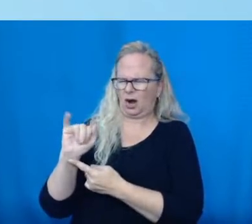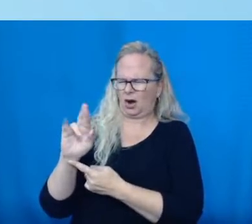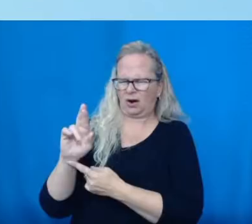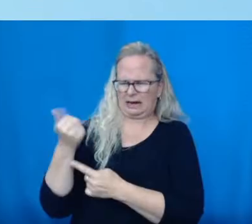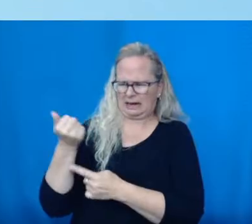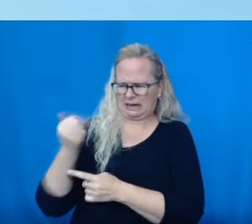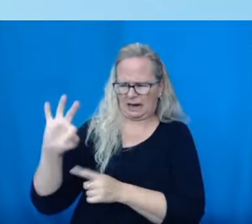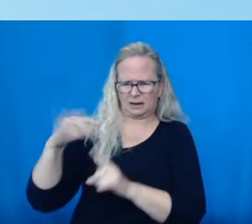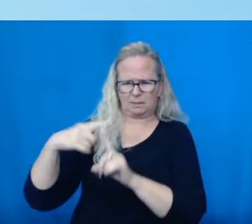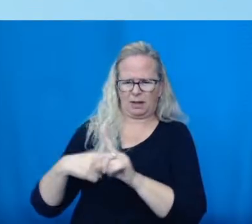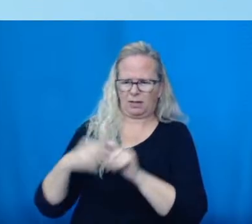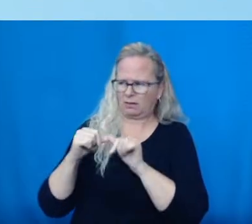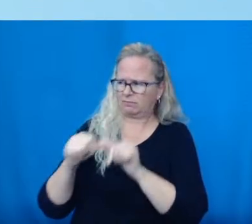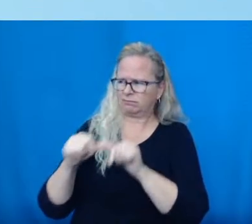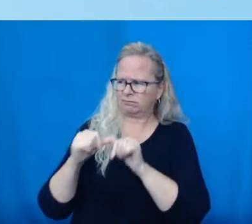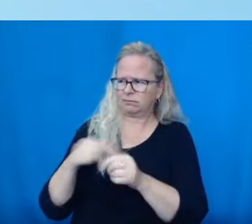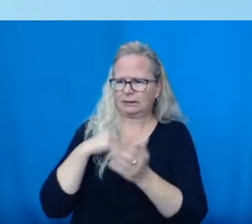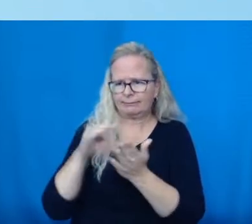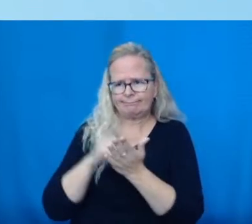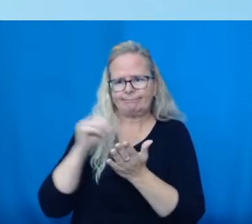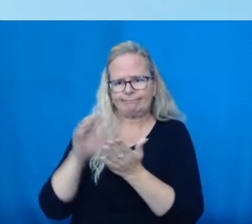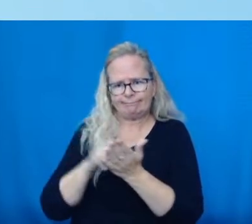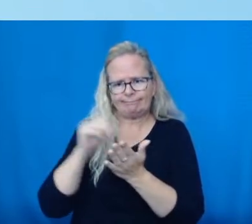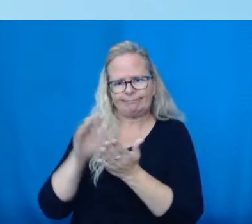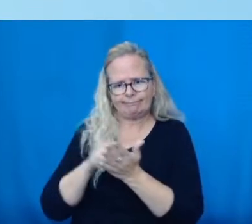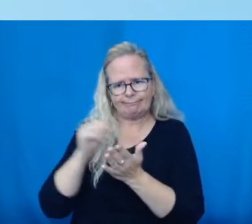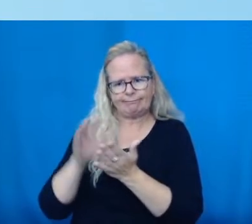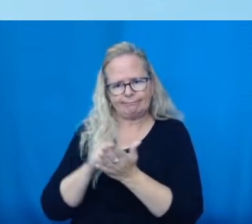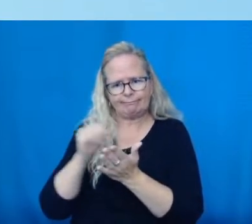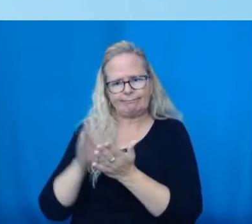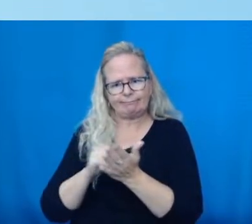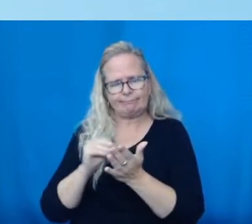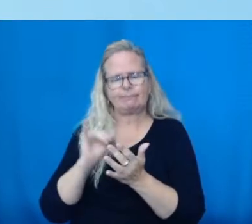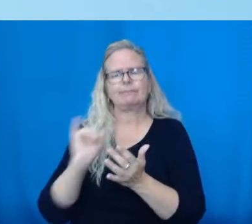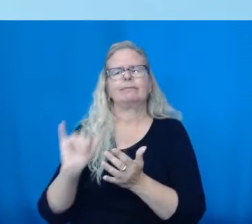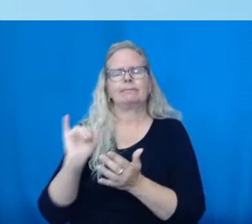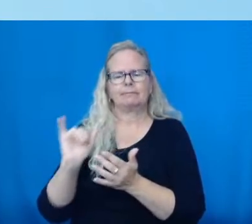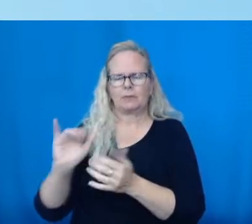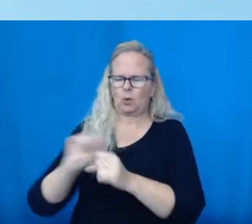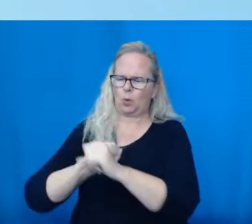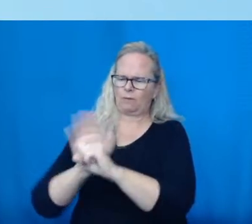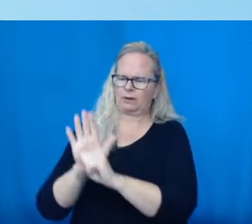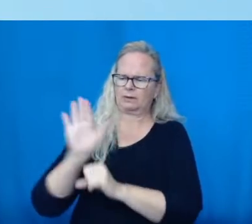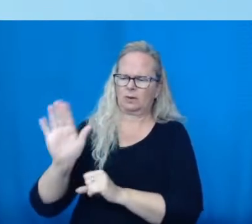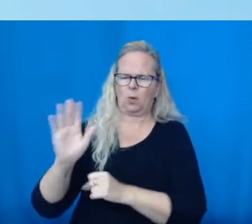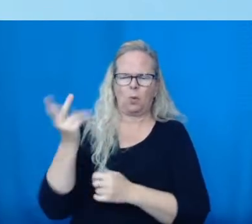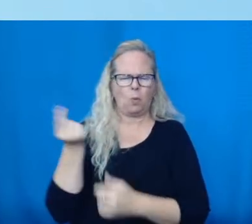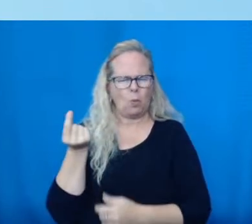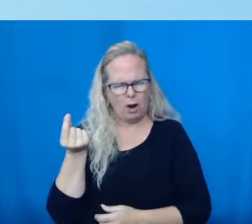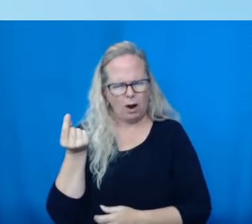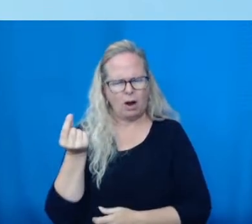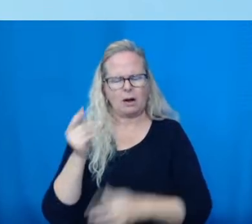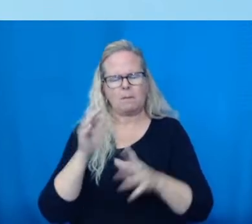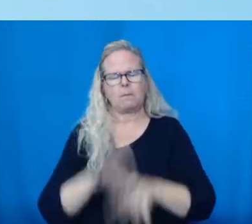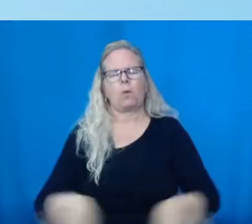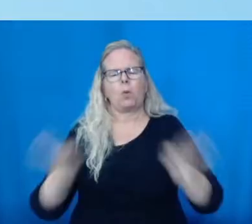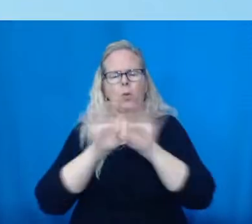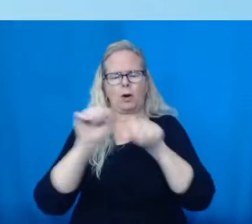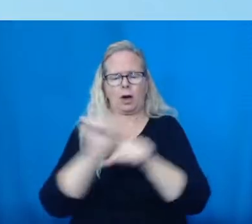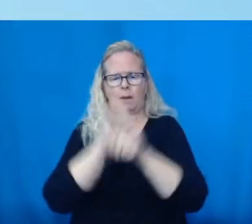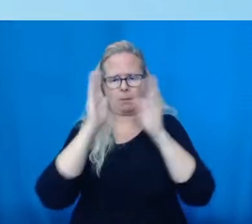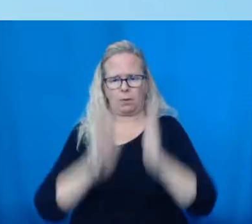limit their risk. After which we will take questions from the media and public and try to help Albertans deepen